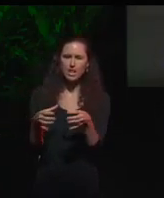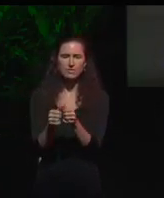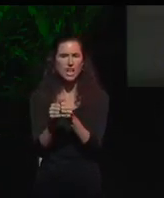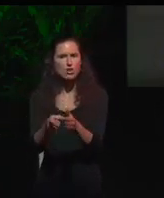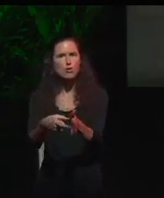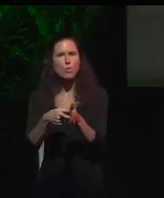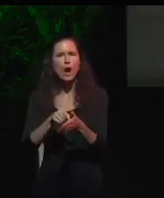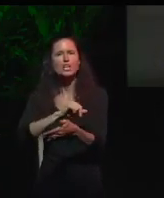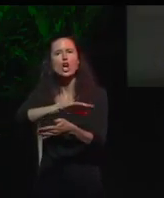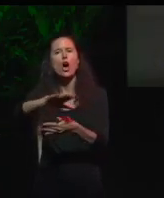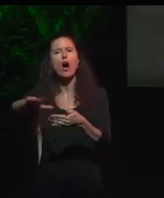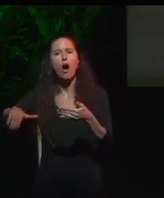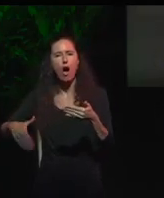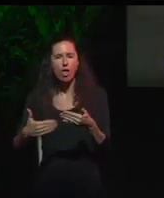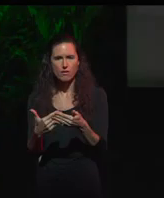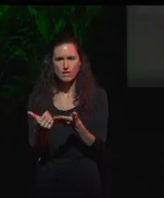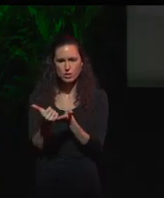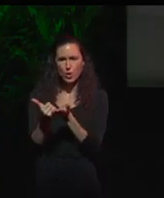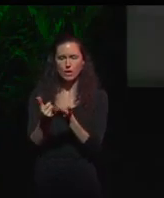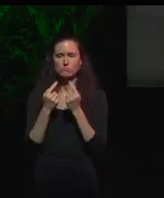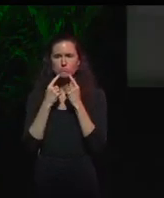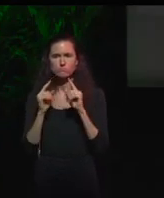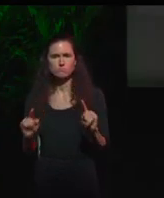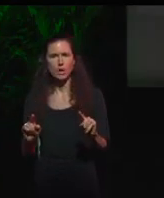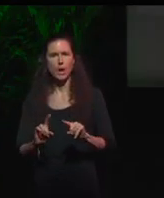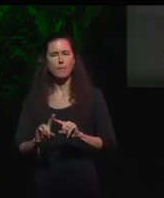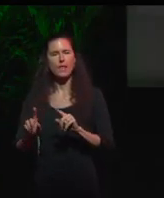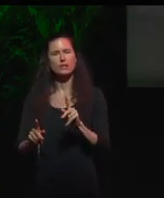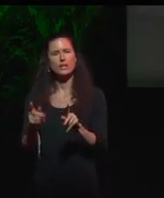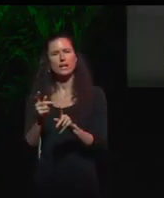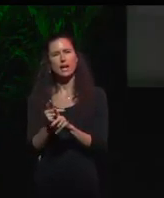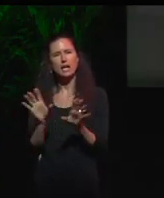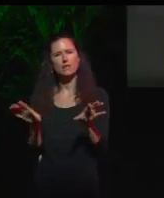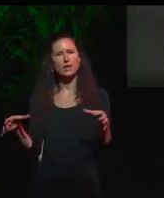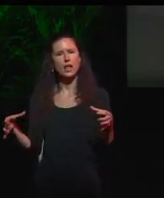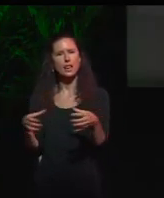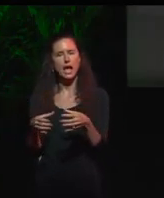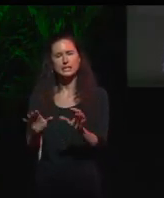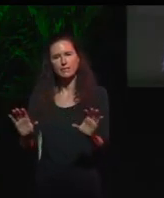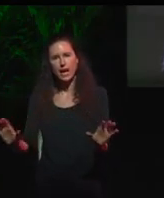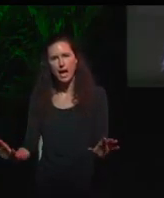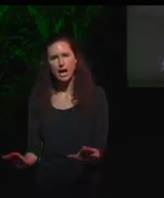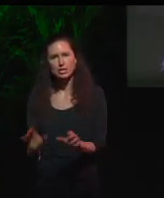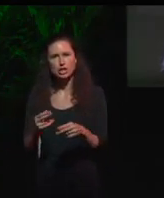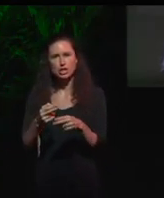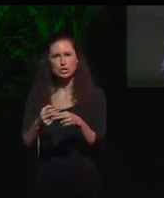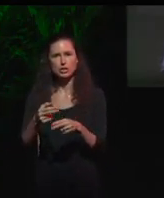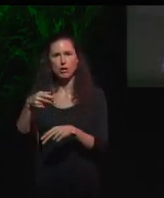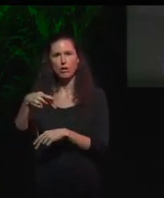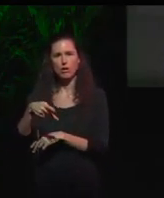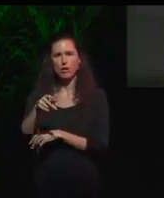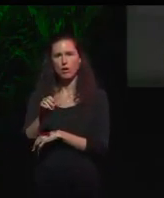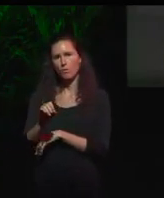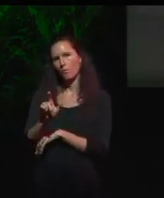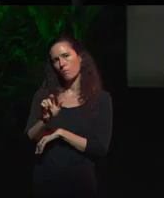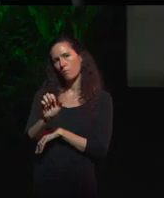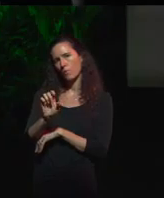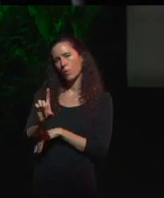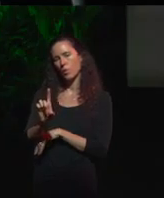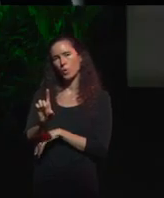us. But there is a kind of collective action that's called pooled